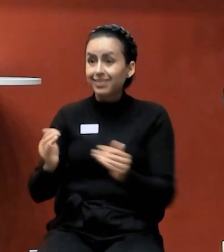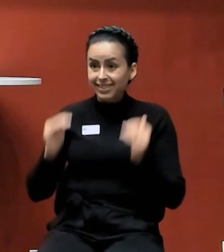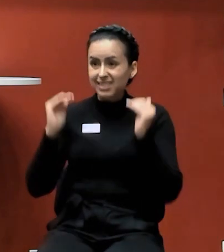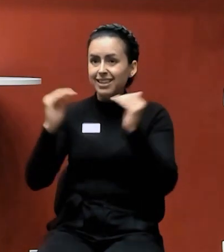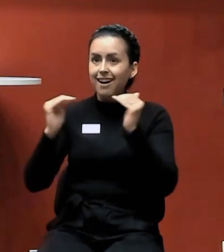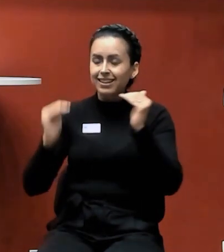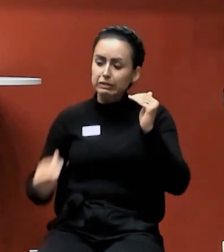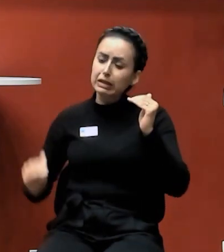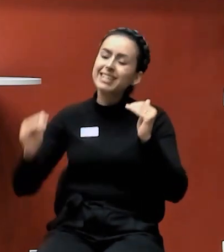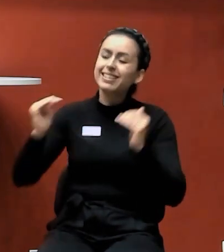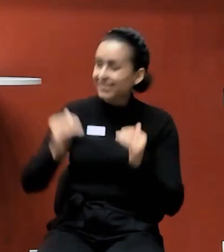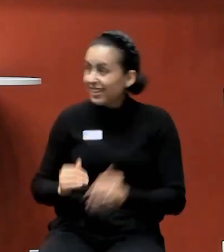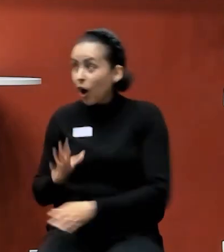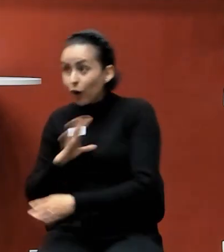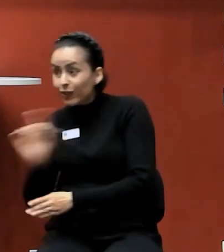Any suggestions?